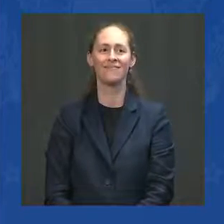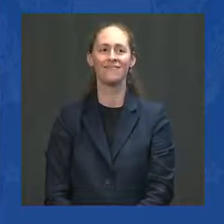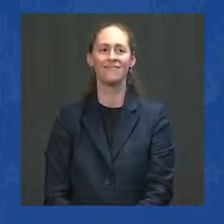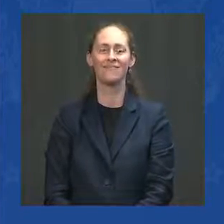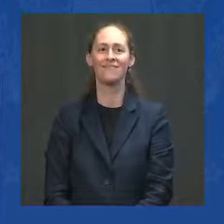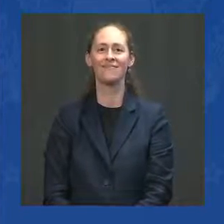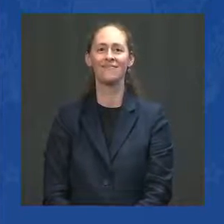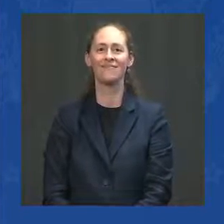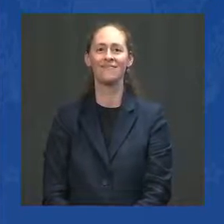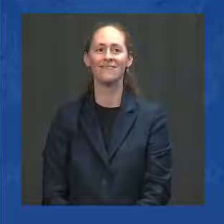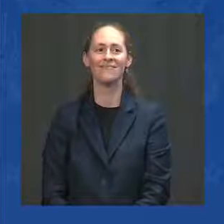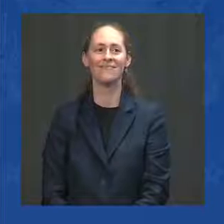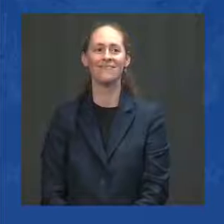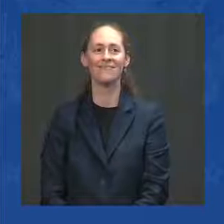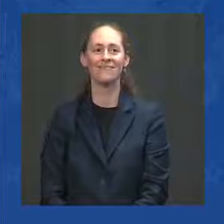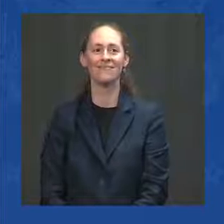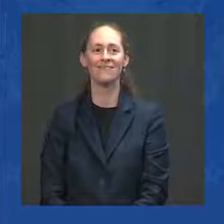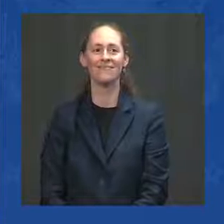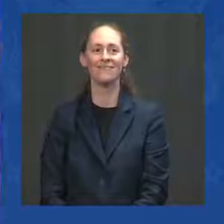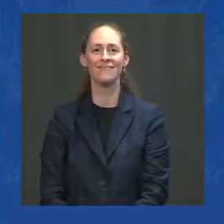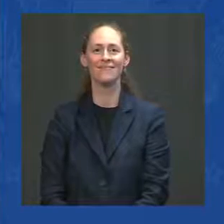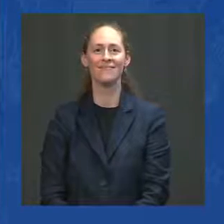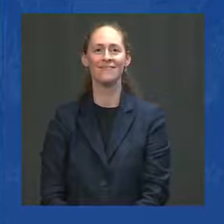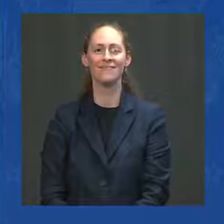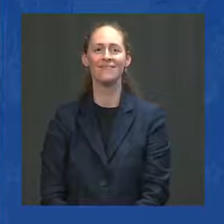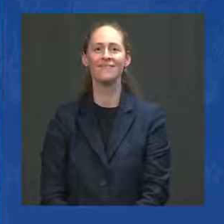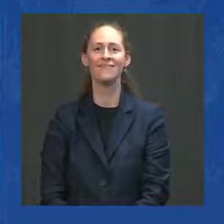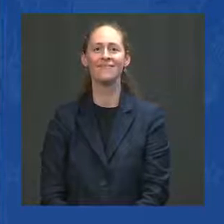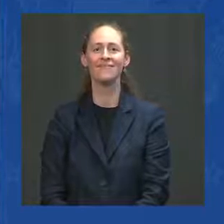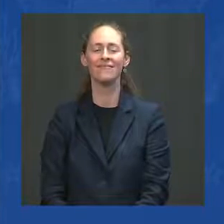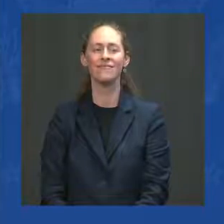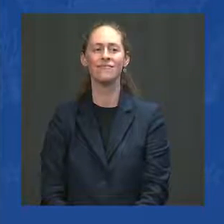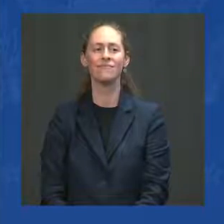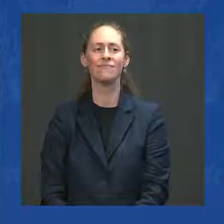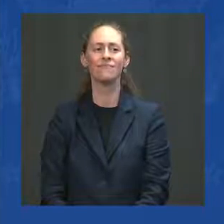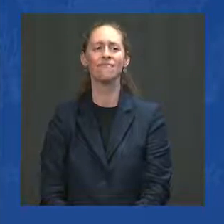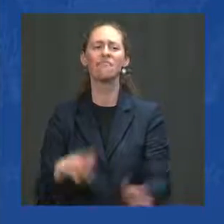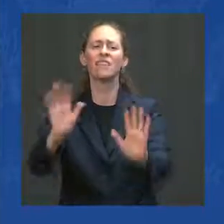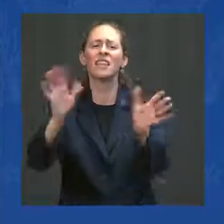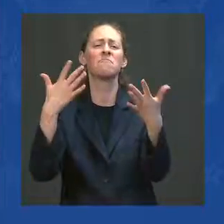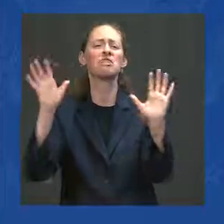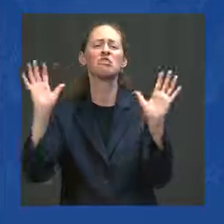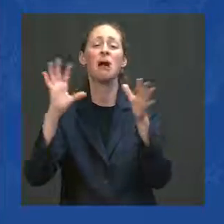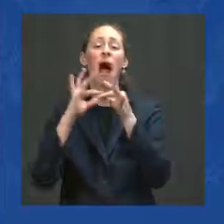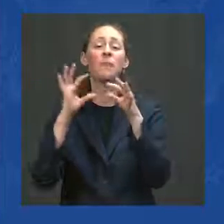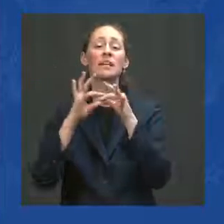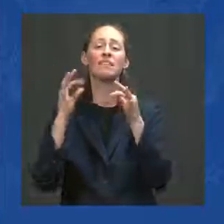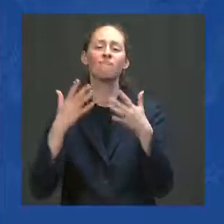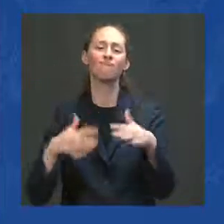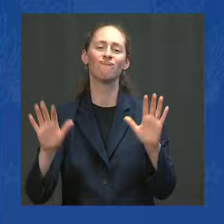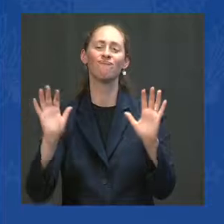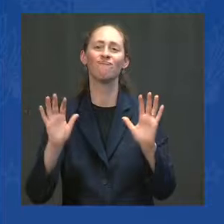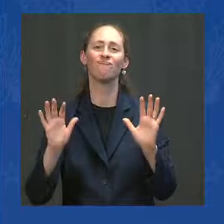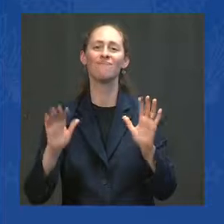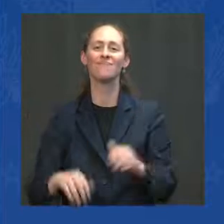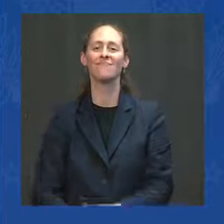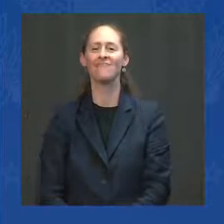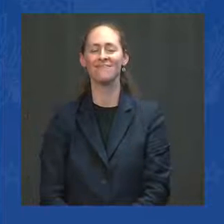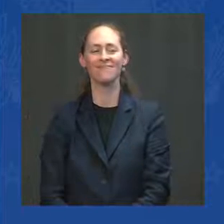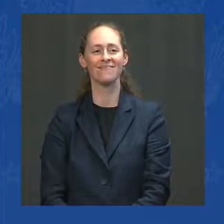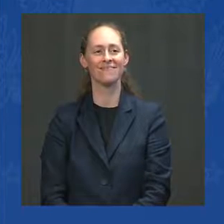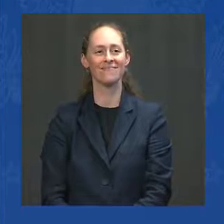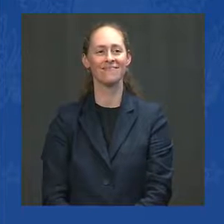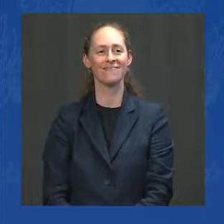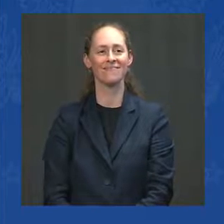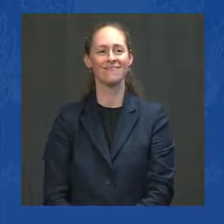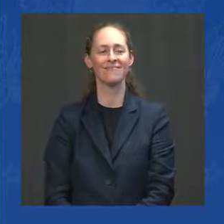Andrew Cuomo resigned immediately. He's leaving in 14 I'm not going to days. comment any more on Andrew Cuomo. FDA, you haven't named an FDA commissioner? President. Why have you not yet named Mr. an